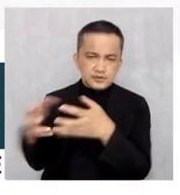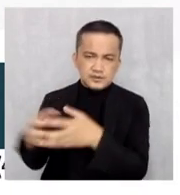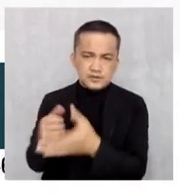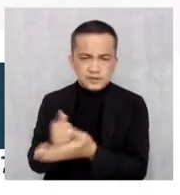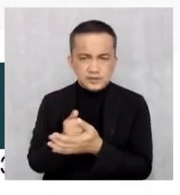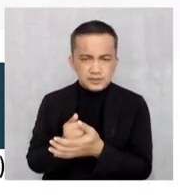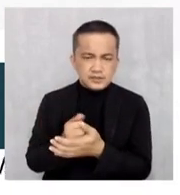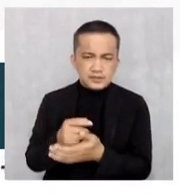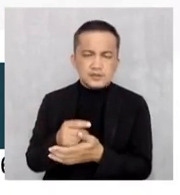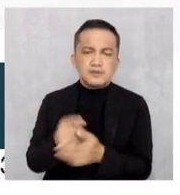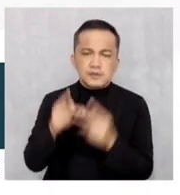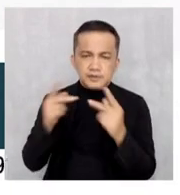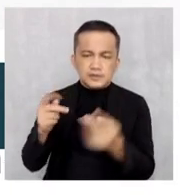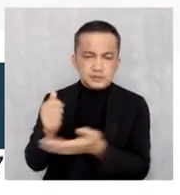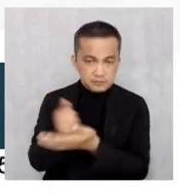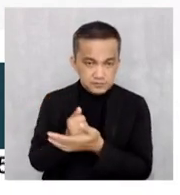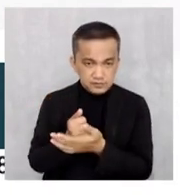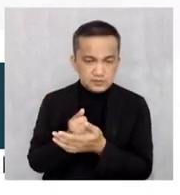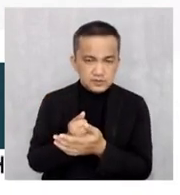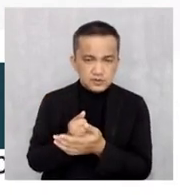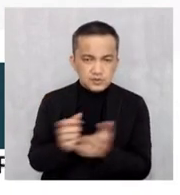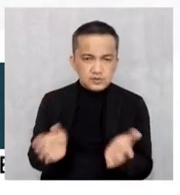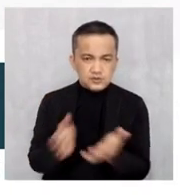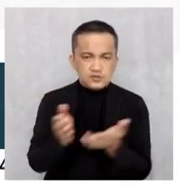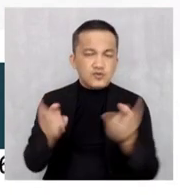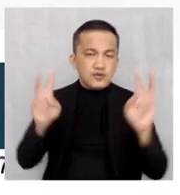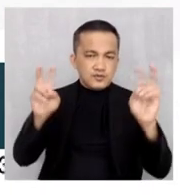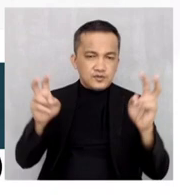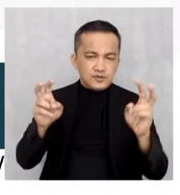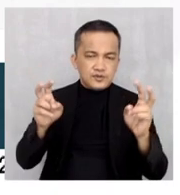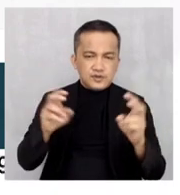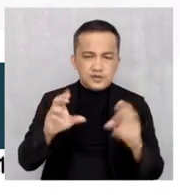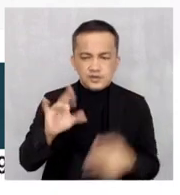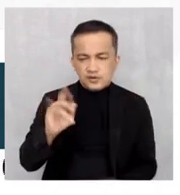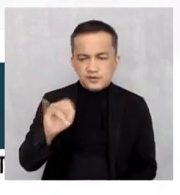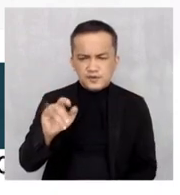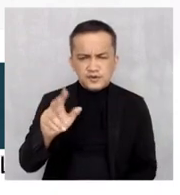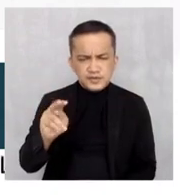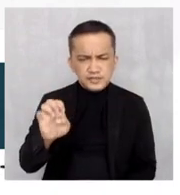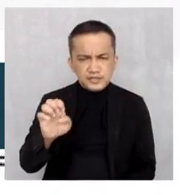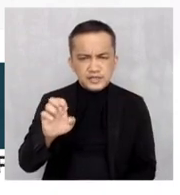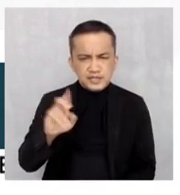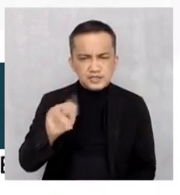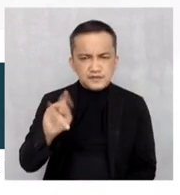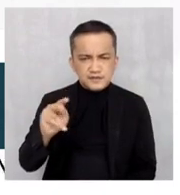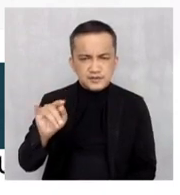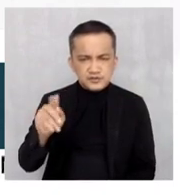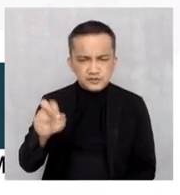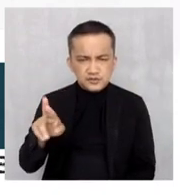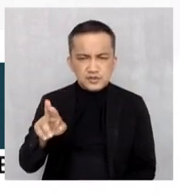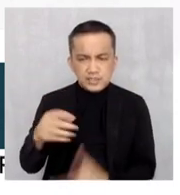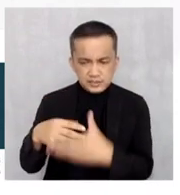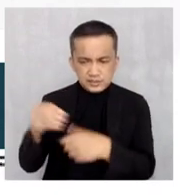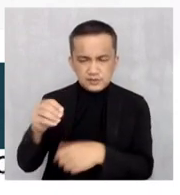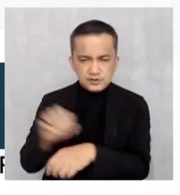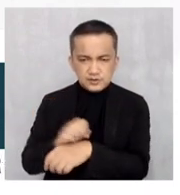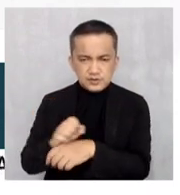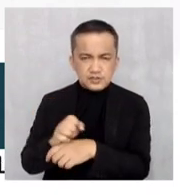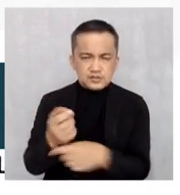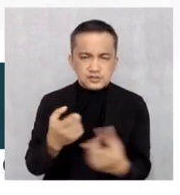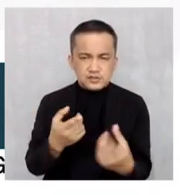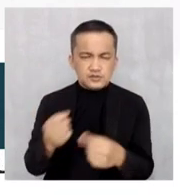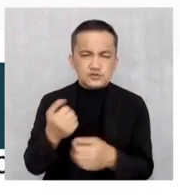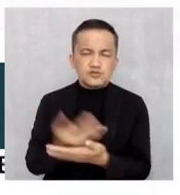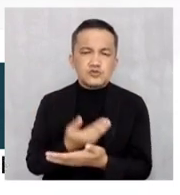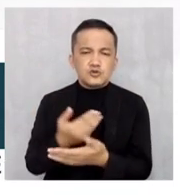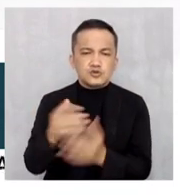to actually fuel the what they call as the corporate entrepreneur or the external entrepreneur to actually create these new technologies that make sense